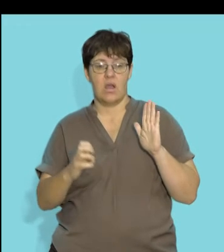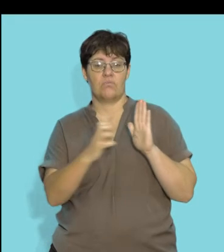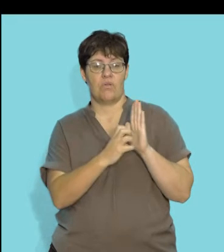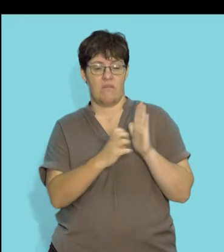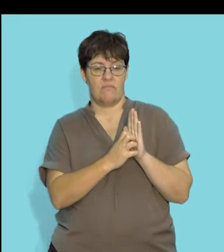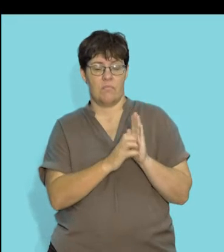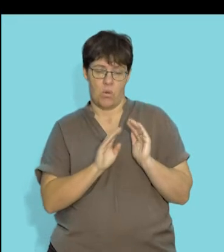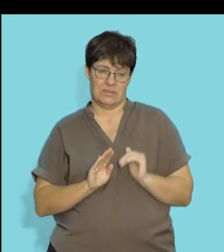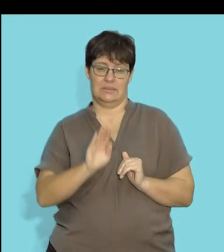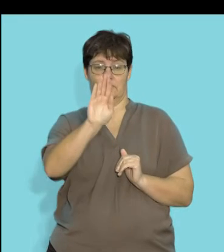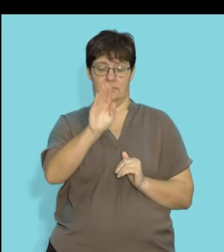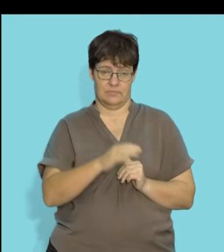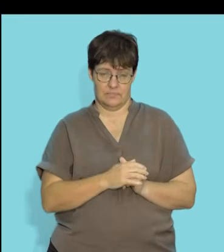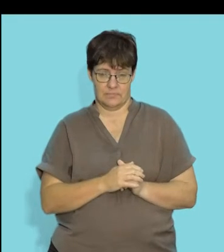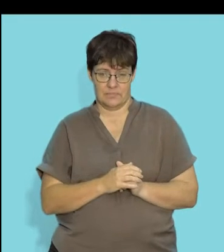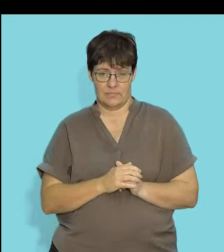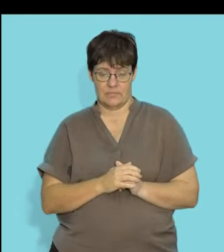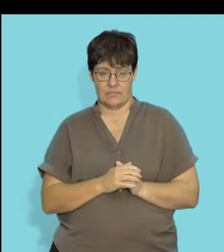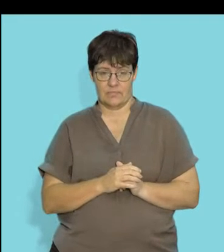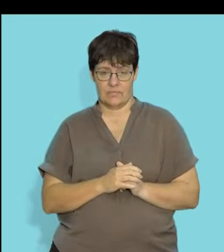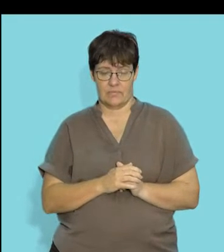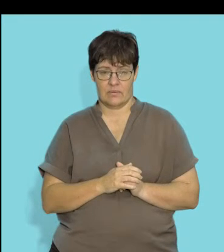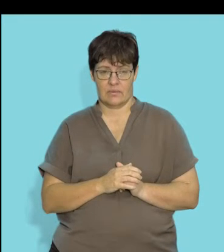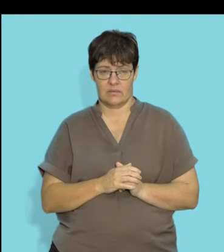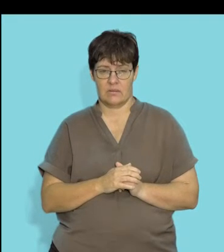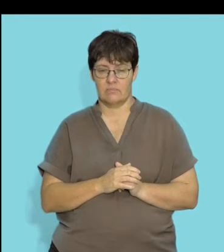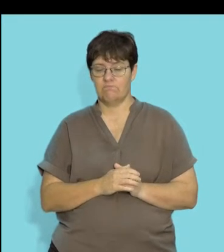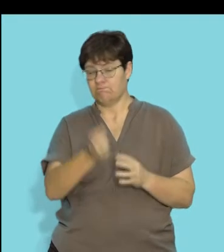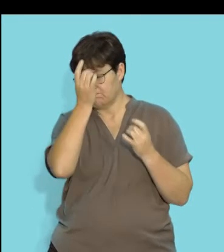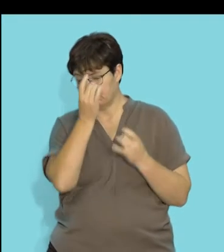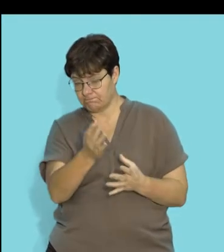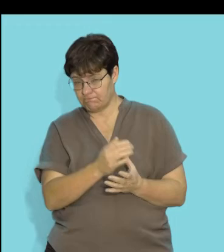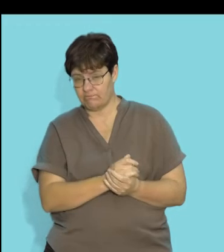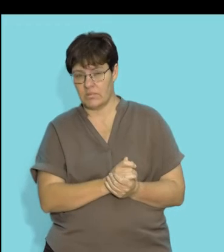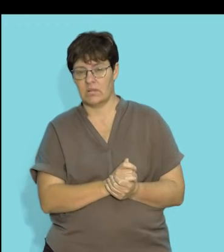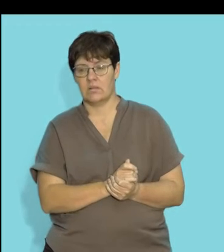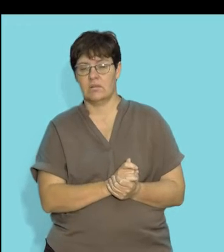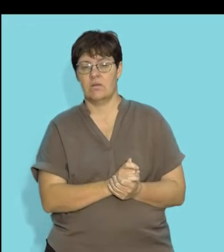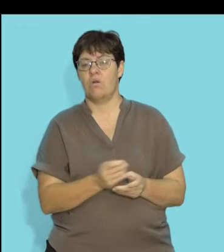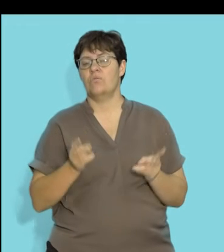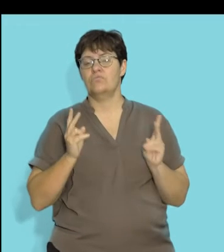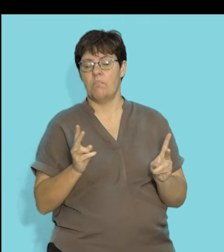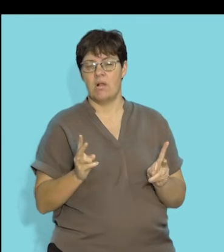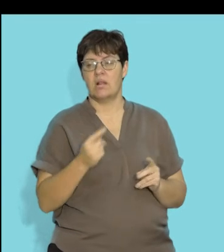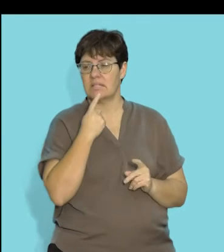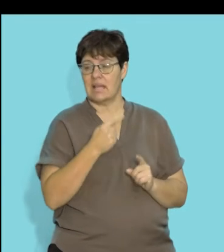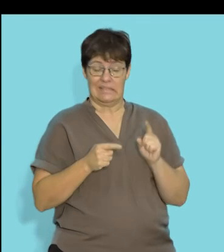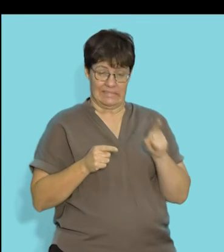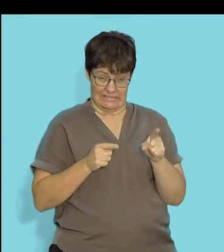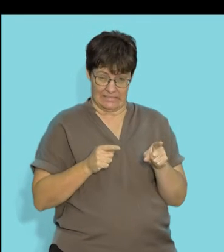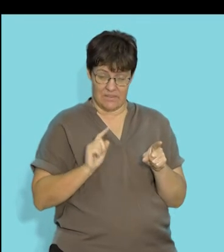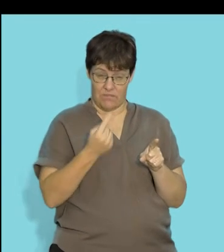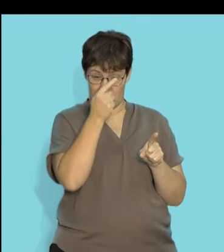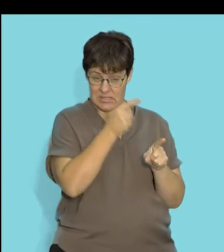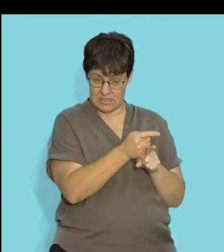decreases, the graph gets steeper. Now, let me tell you, we then normally